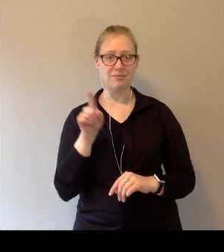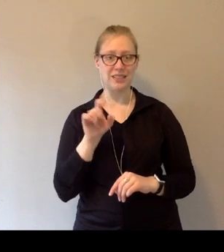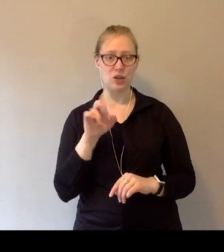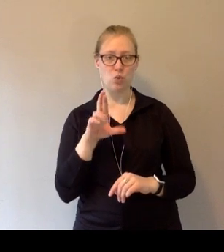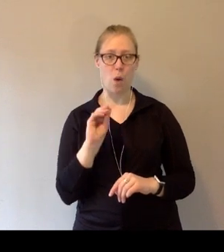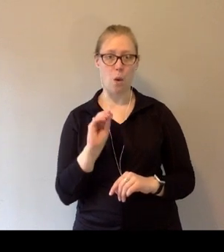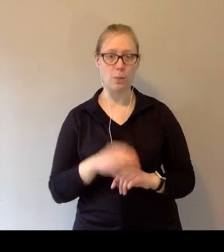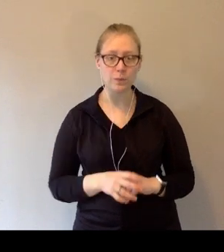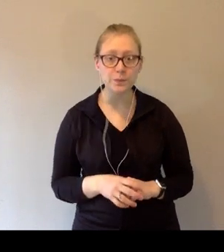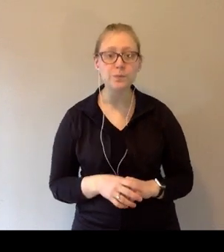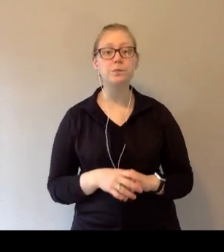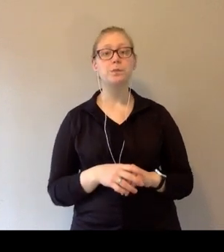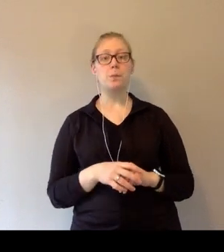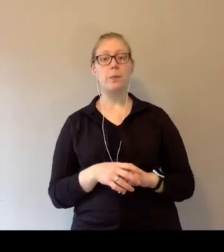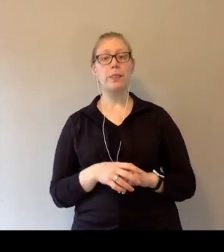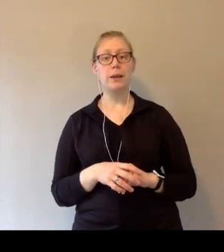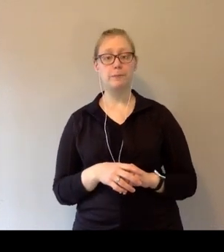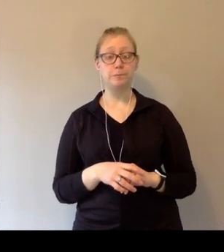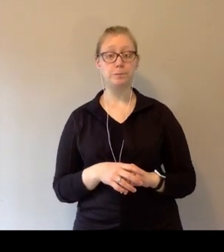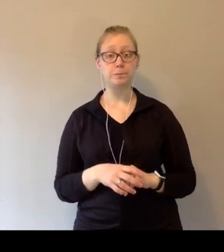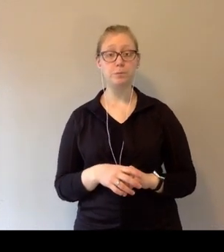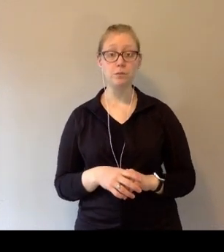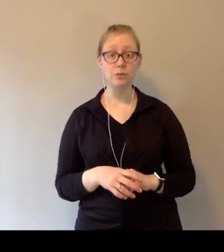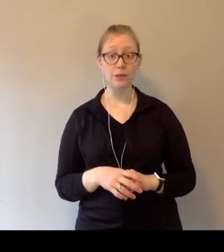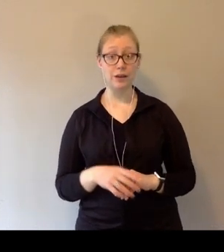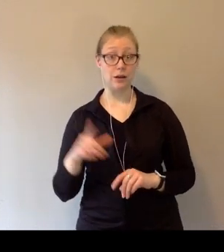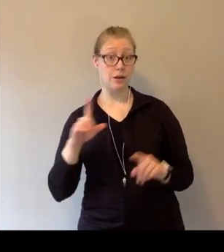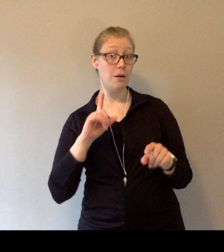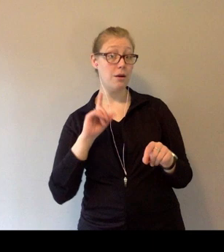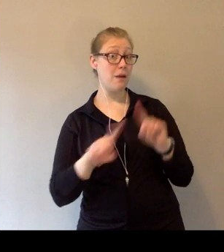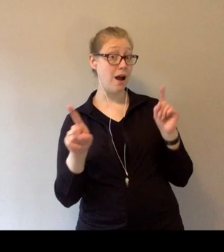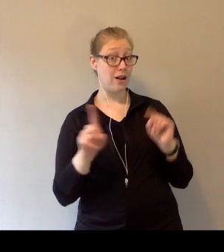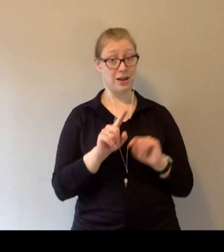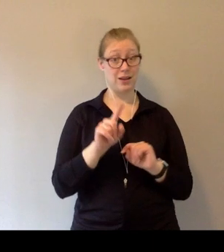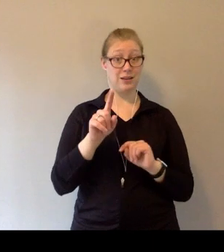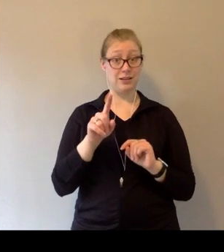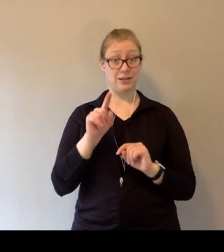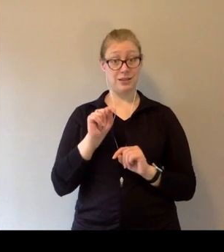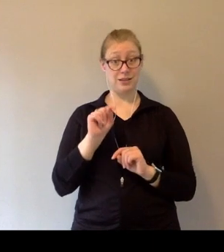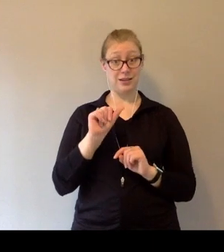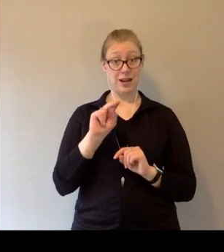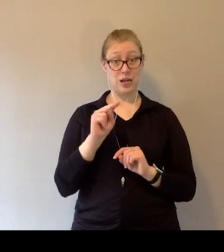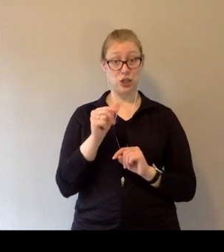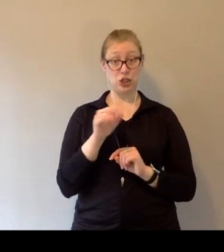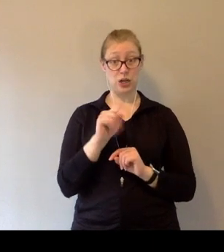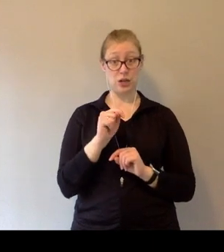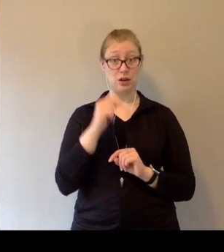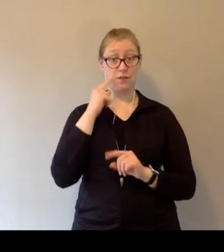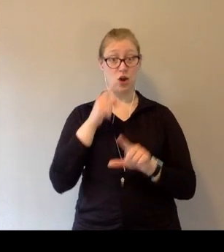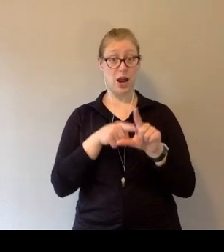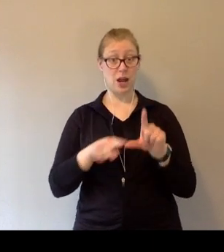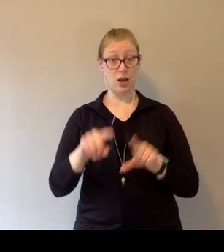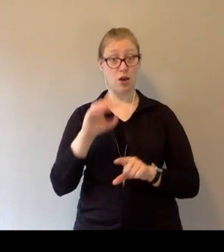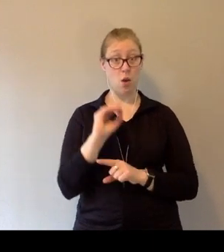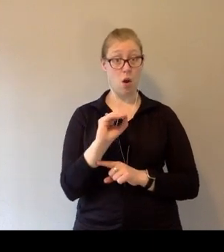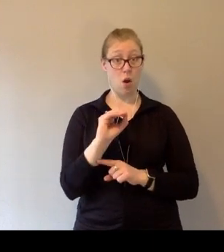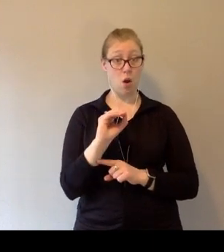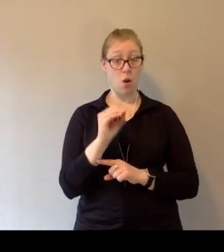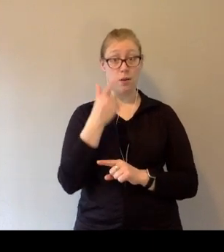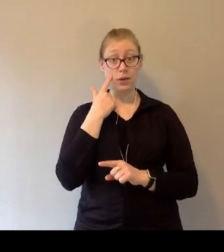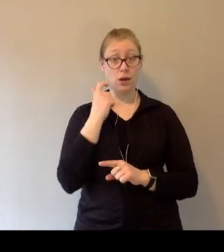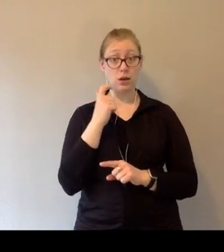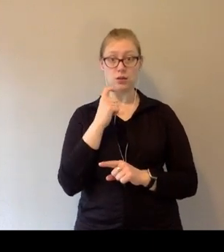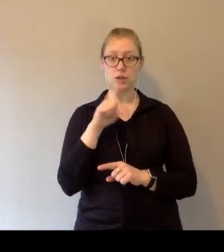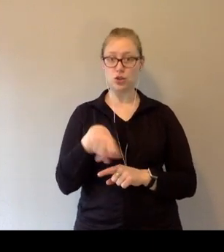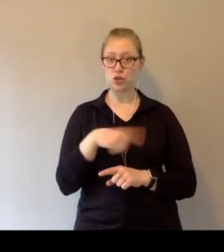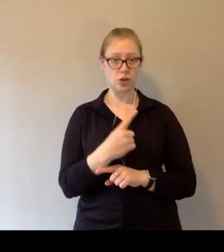tangent of angle O, you'll see that it's kind of interesting that it's actually going to be, because it's just the two legs, so it's the same